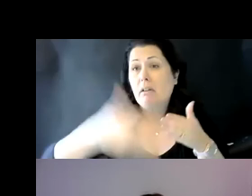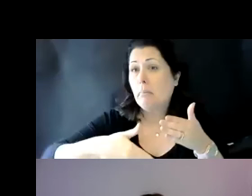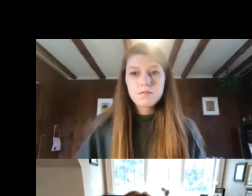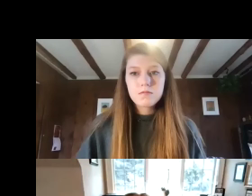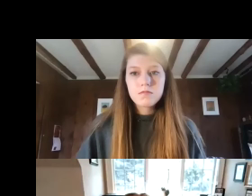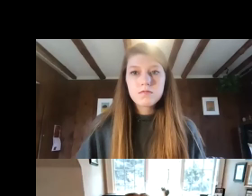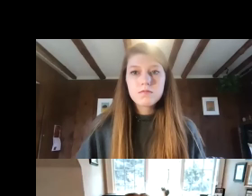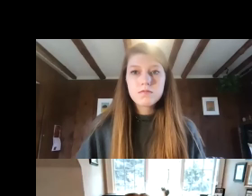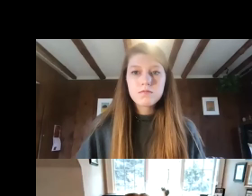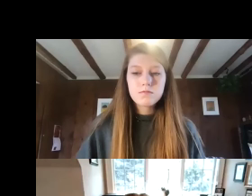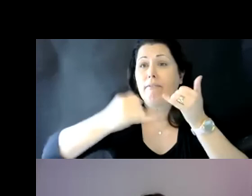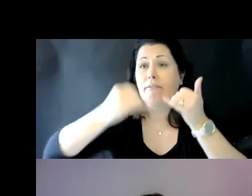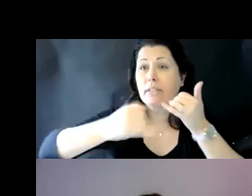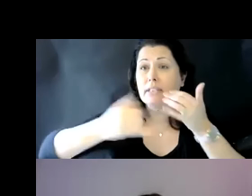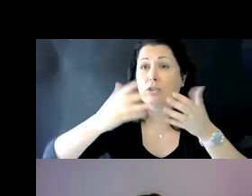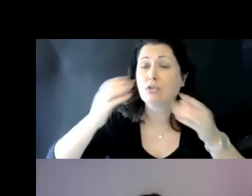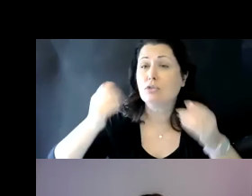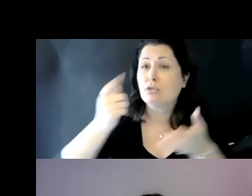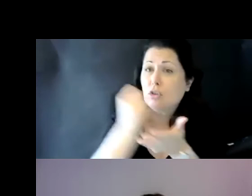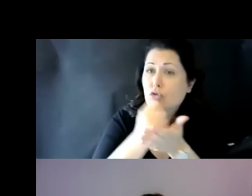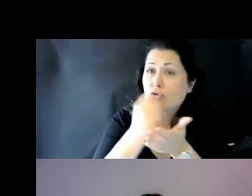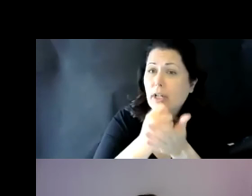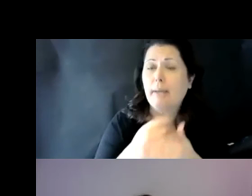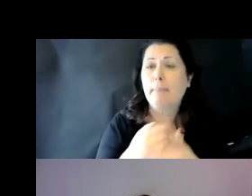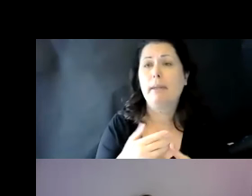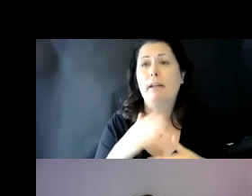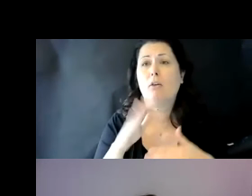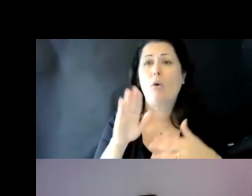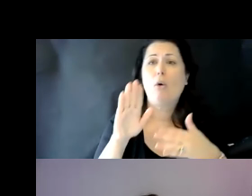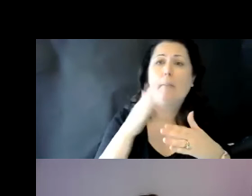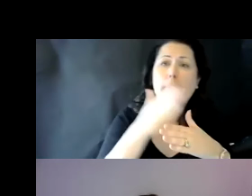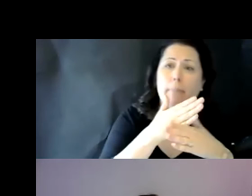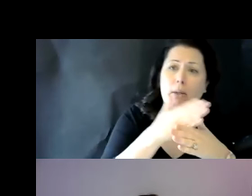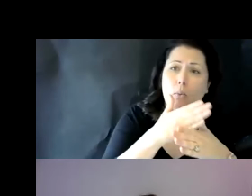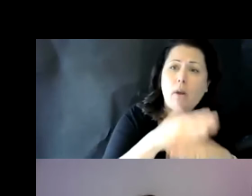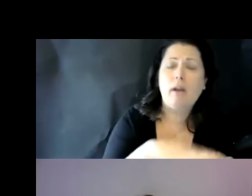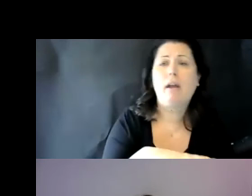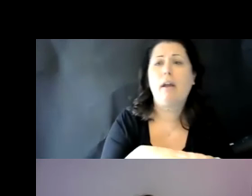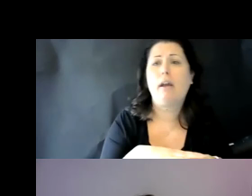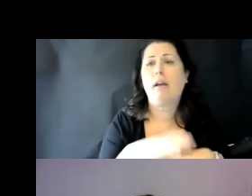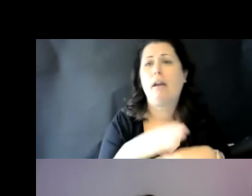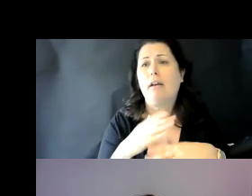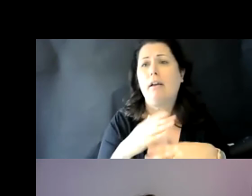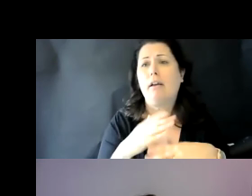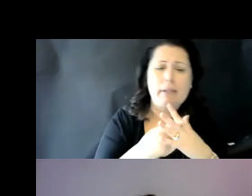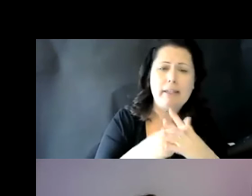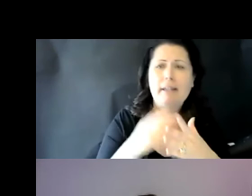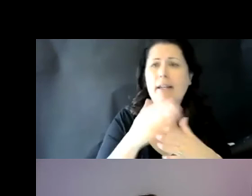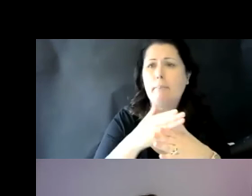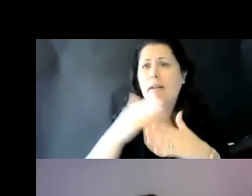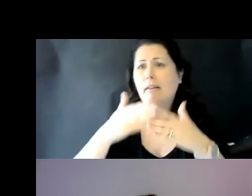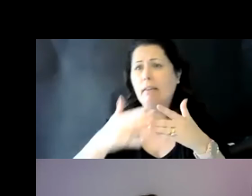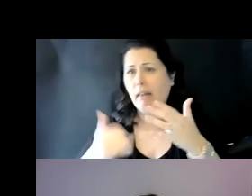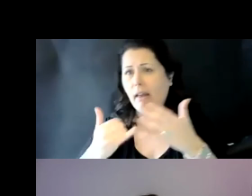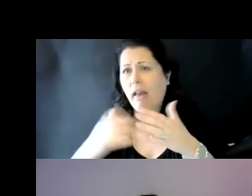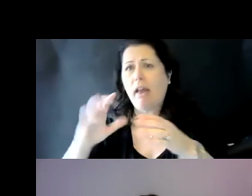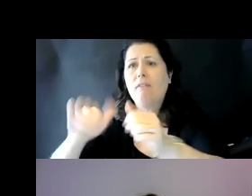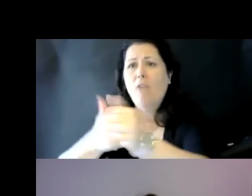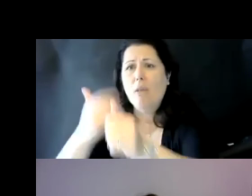enters treatment, and then, kind of midway through, once they leave, to follow up. So you don't have to do